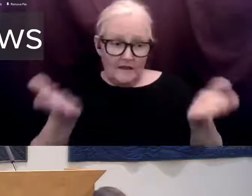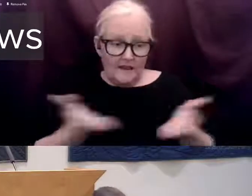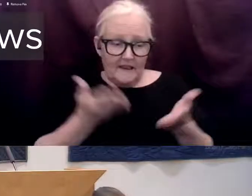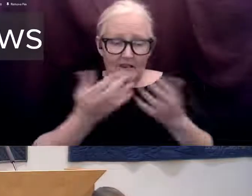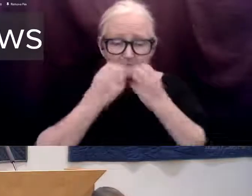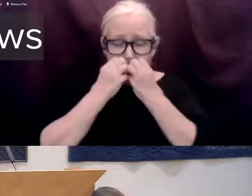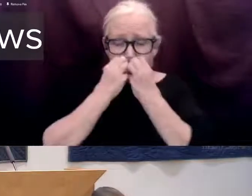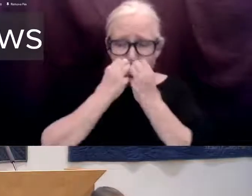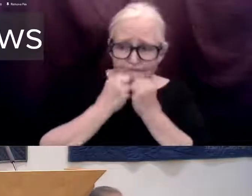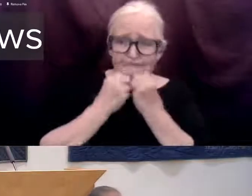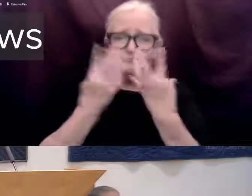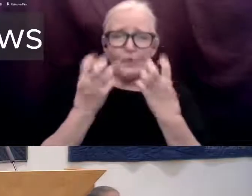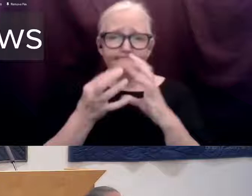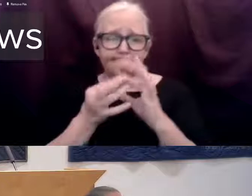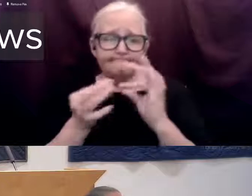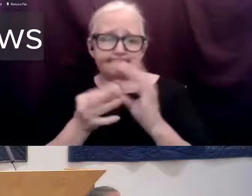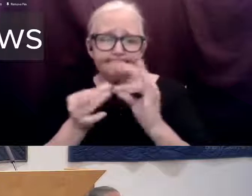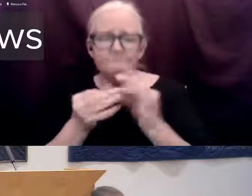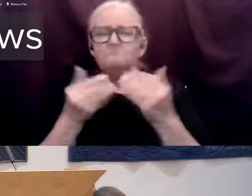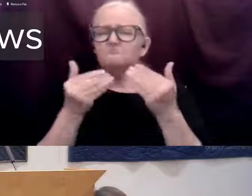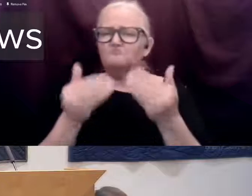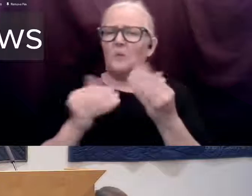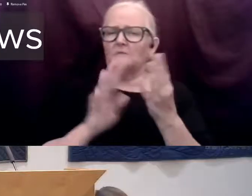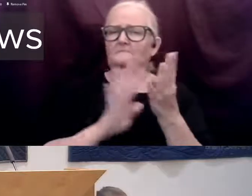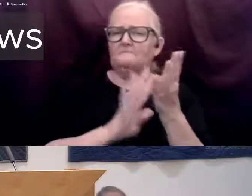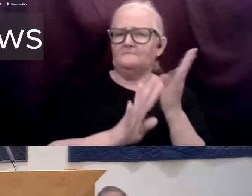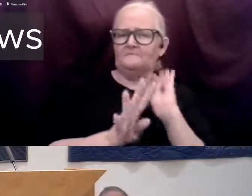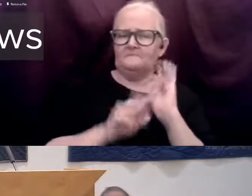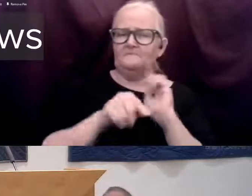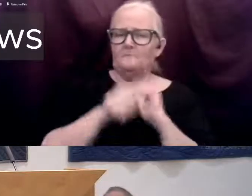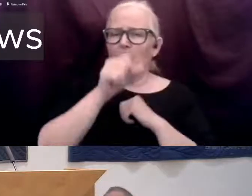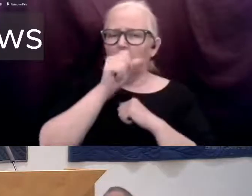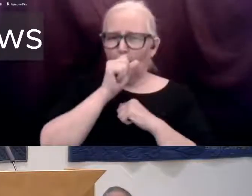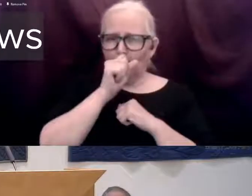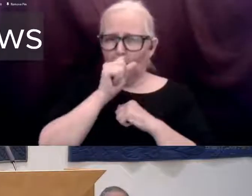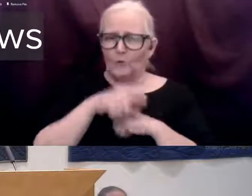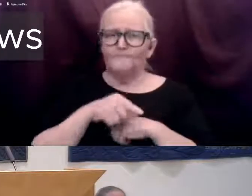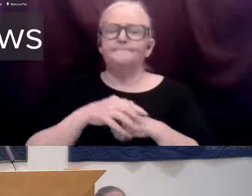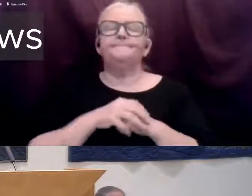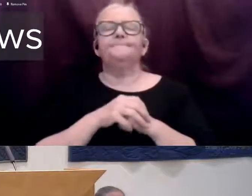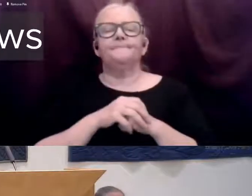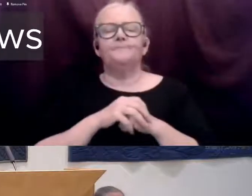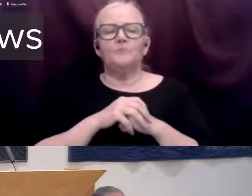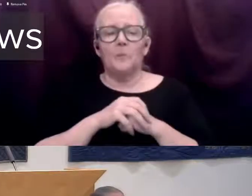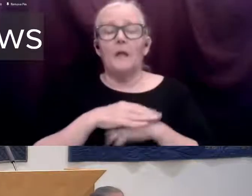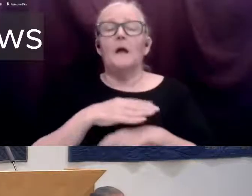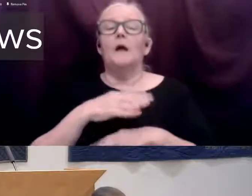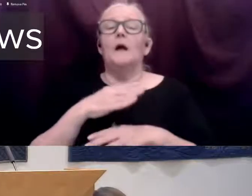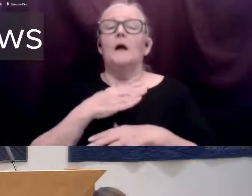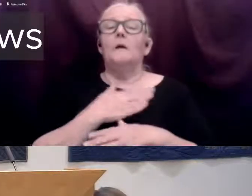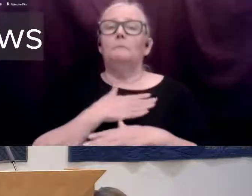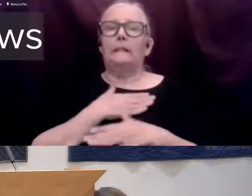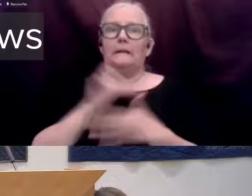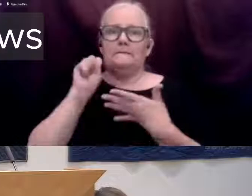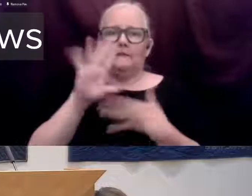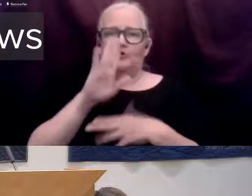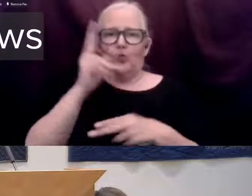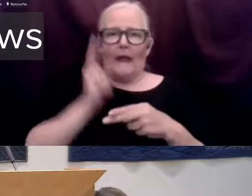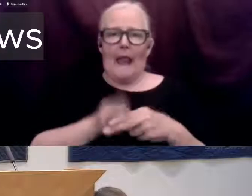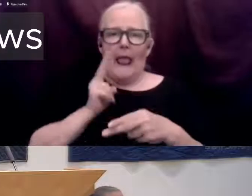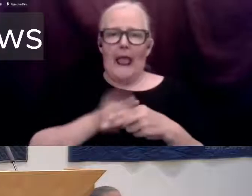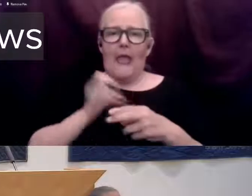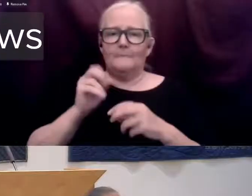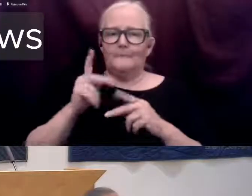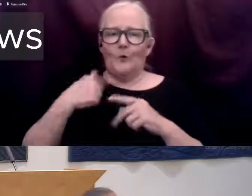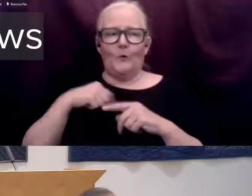forward and speak into the microphone. Please be sure to say your name so everyone knows who you are, and to keep